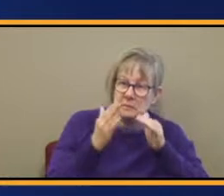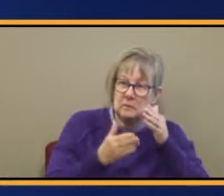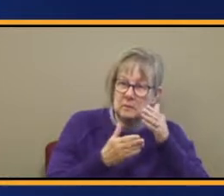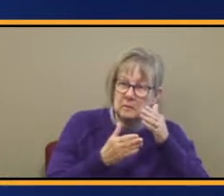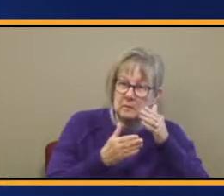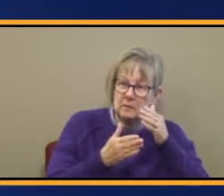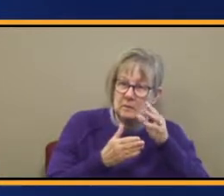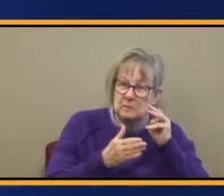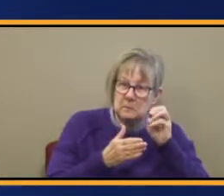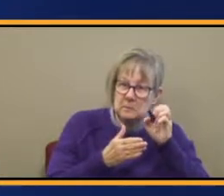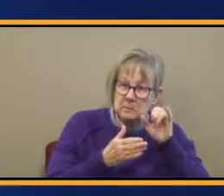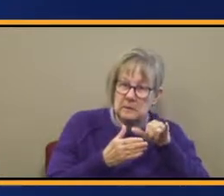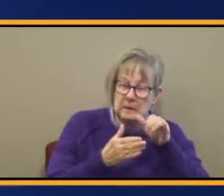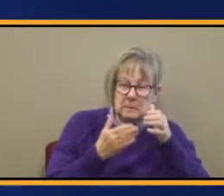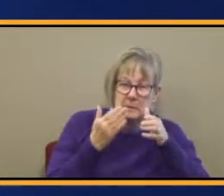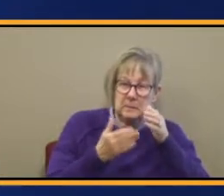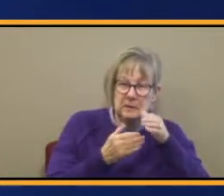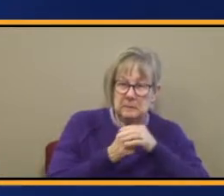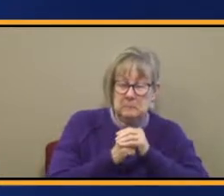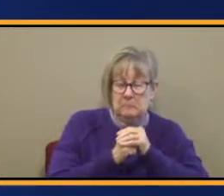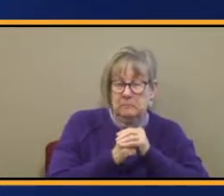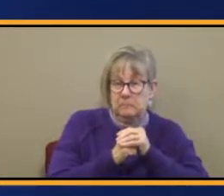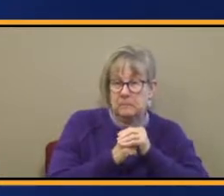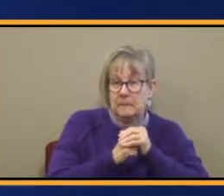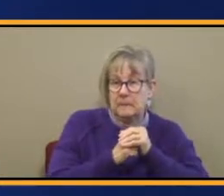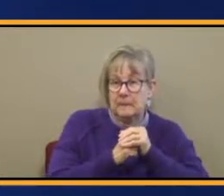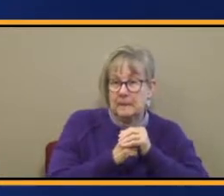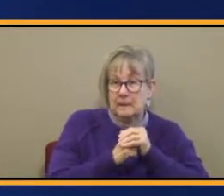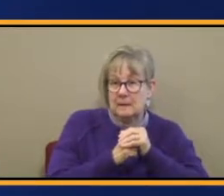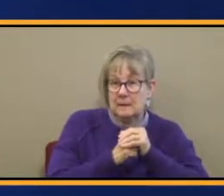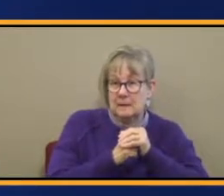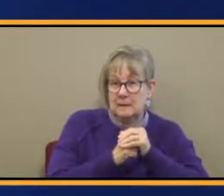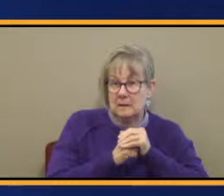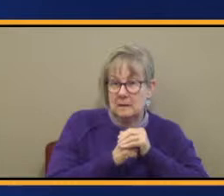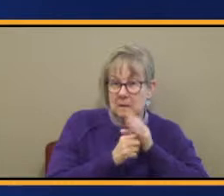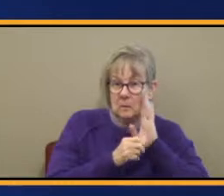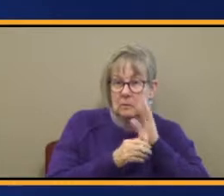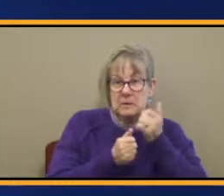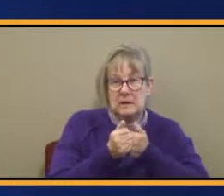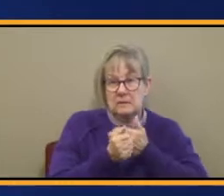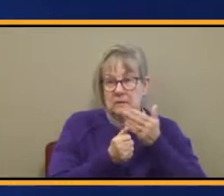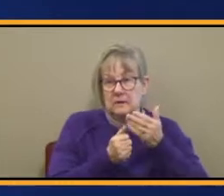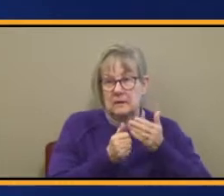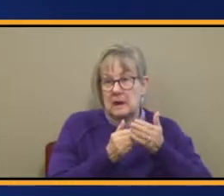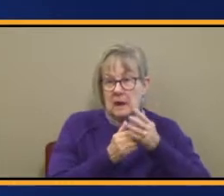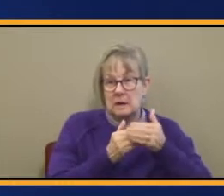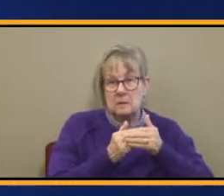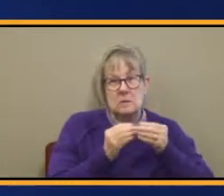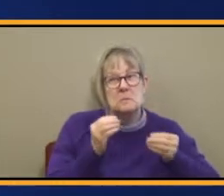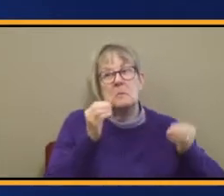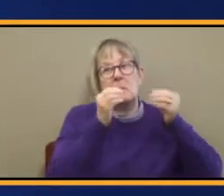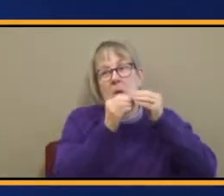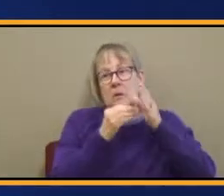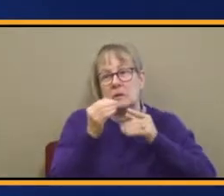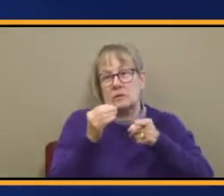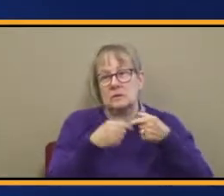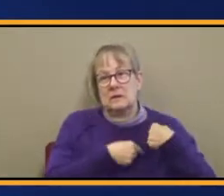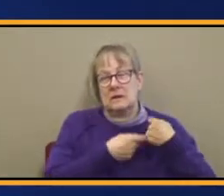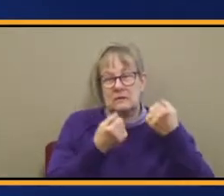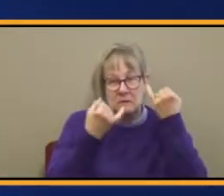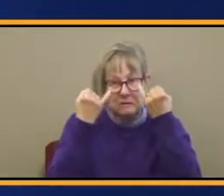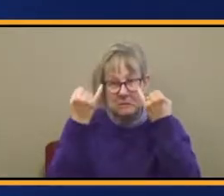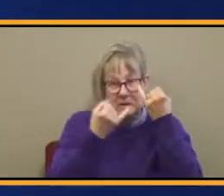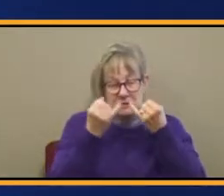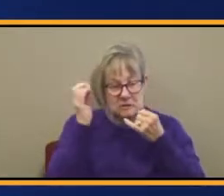third week of May is probably when that book would be. And it'll be everything and more that you can ever imagine as far as budget reports.